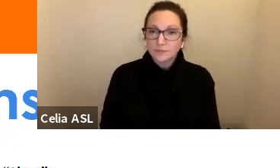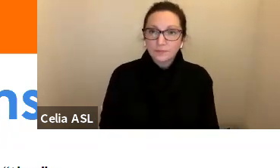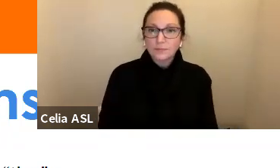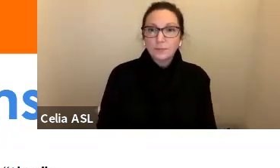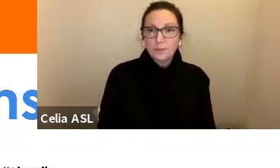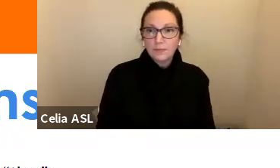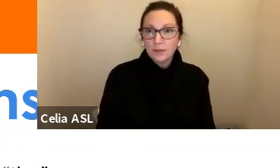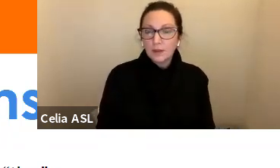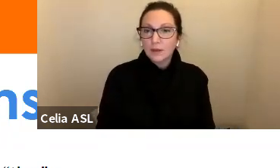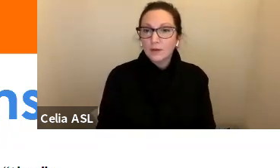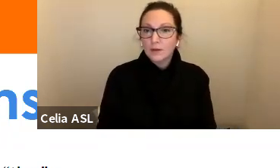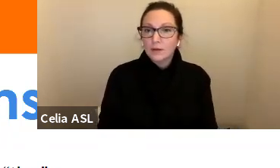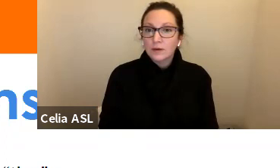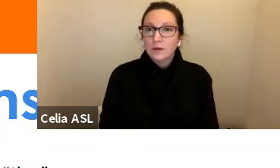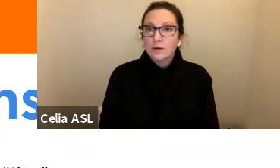It's great.